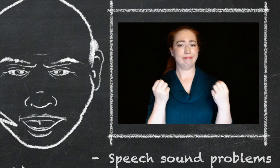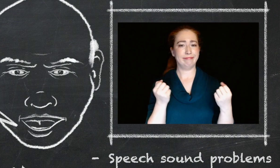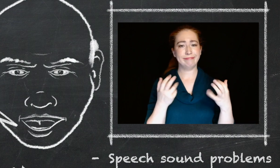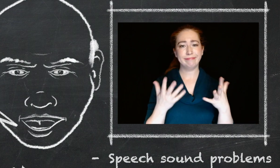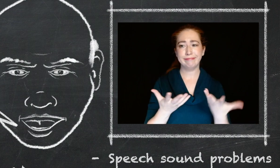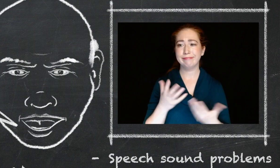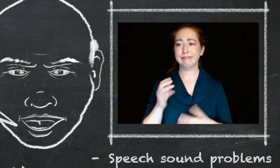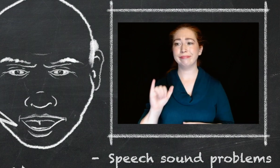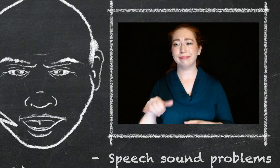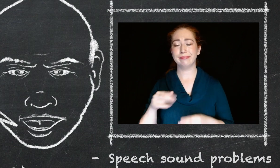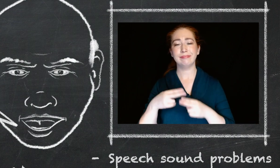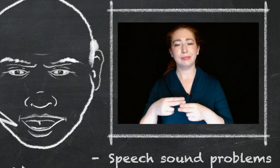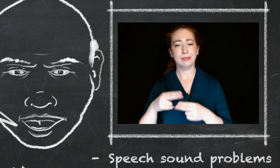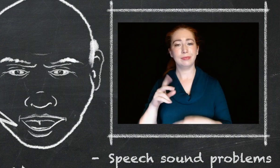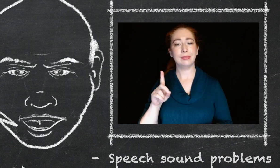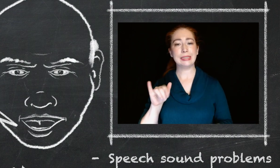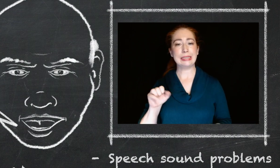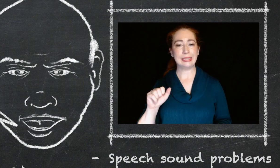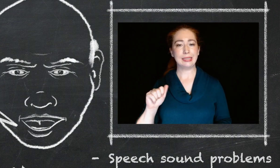sounds called dysarthria,